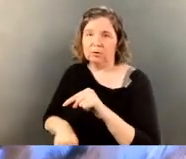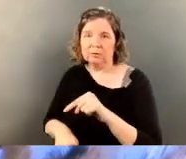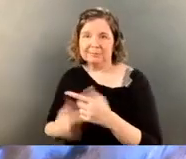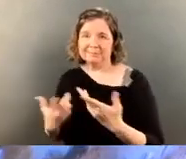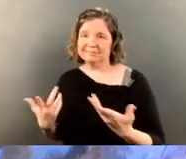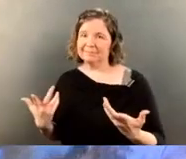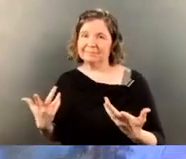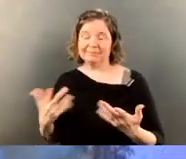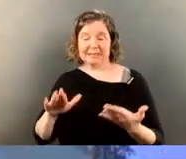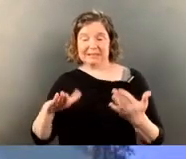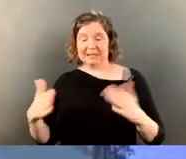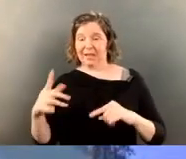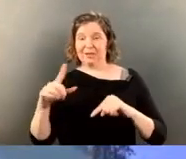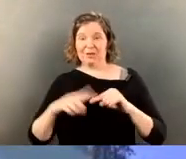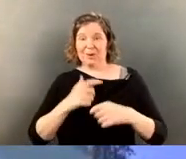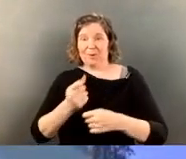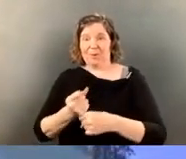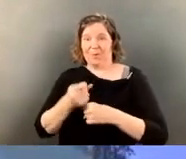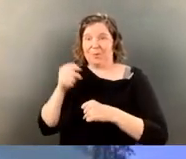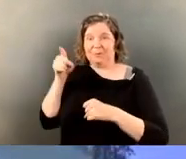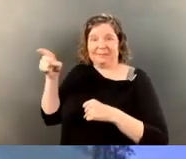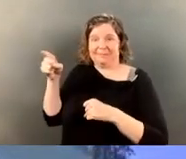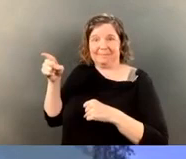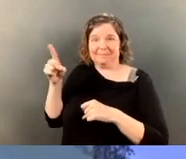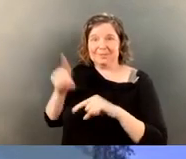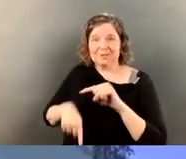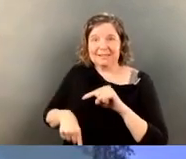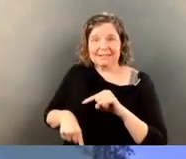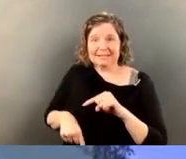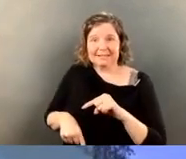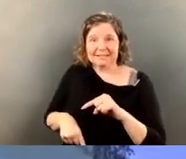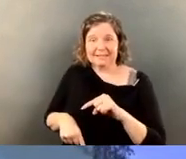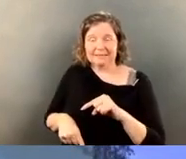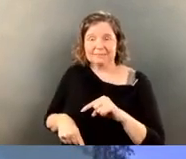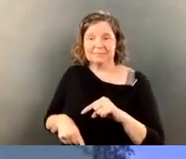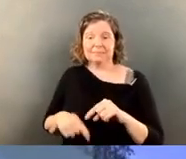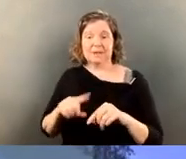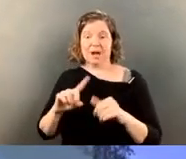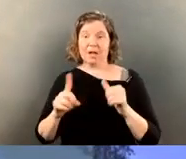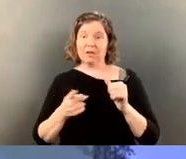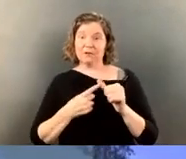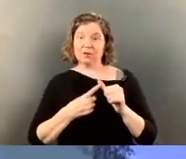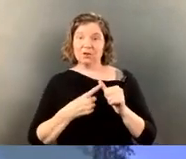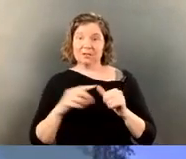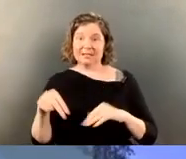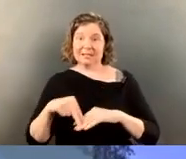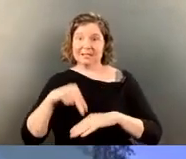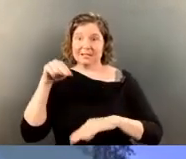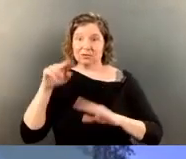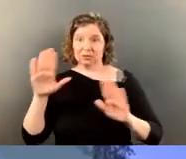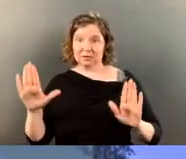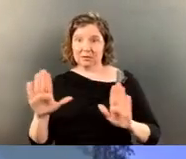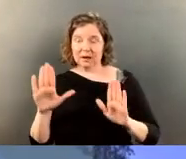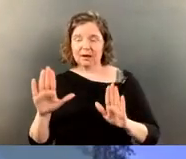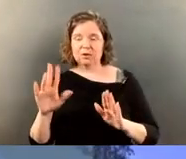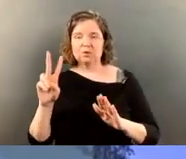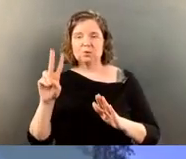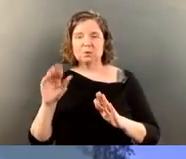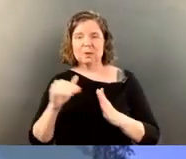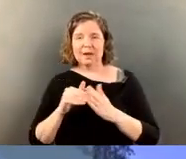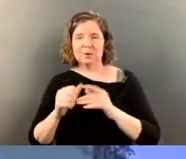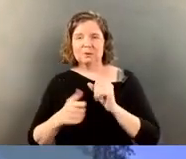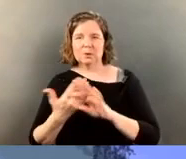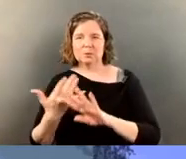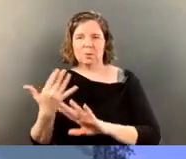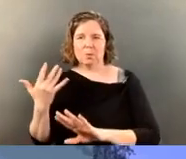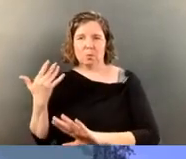grip." Death could not keep hold of Jesus. On the very first Easter Sunday, 2,000 years